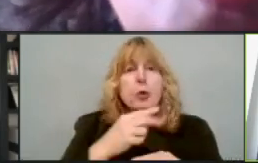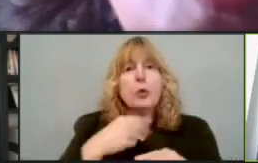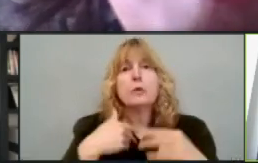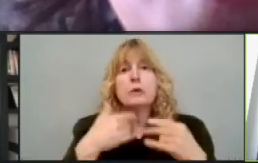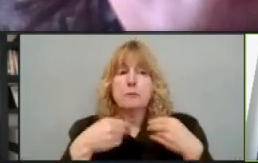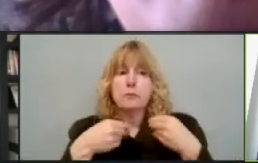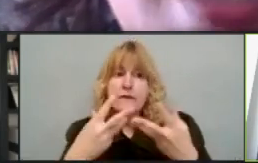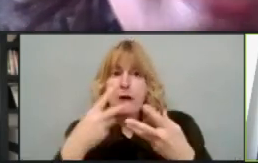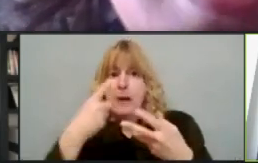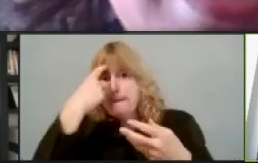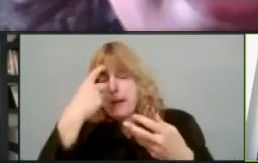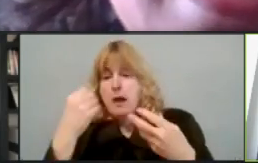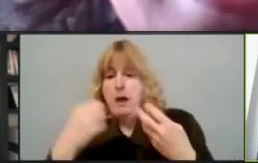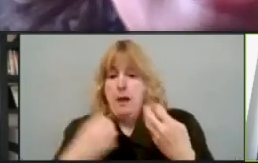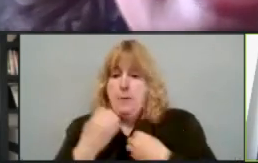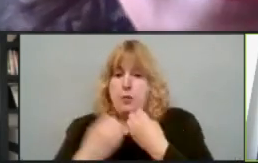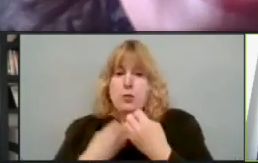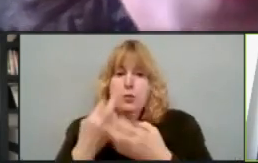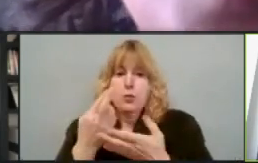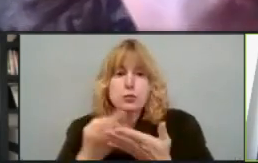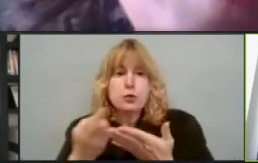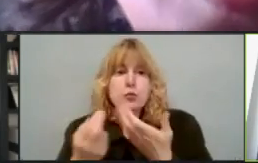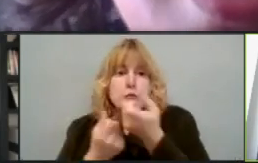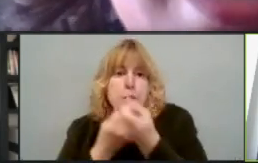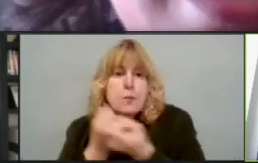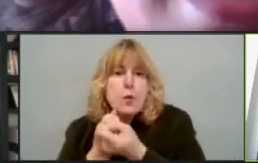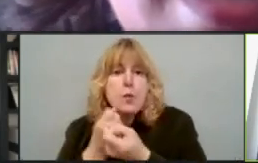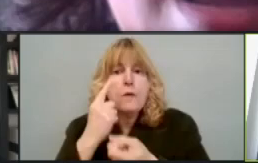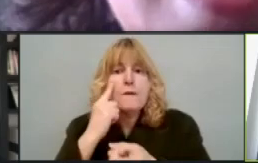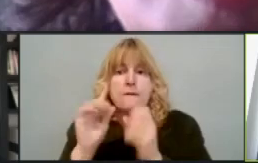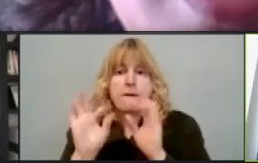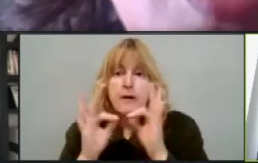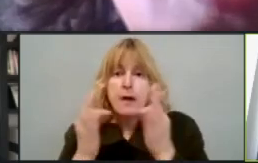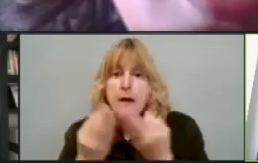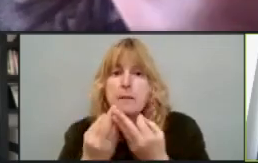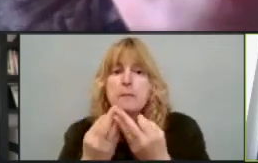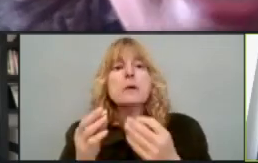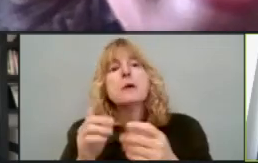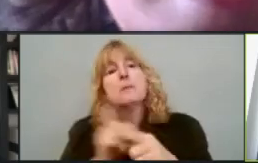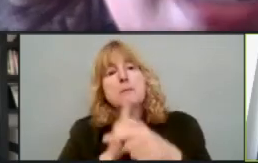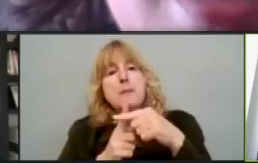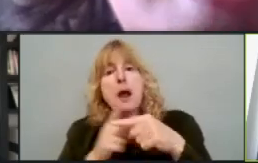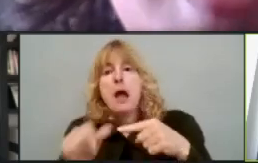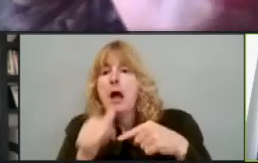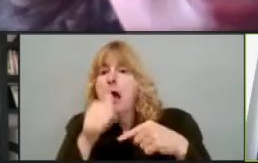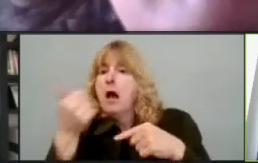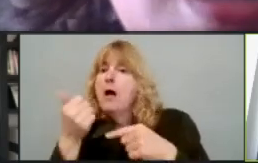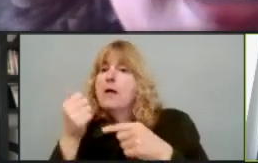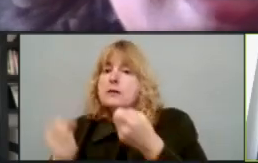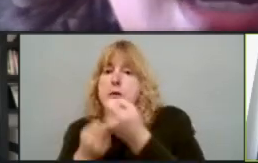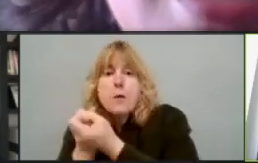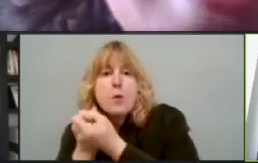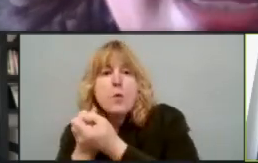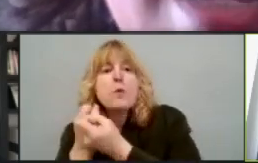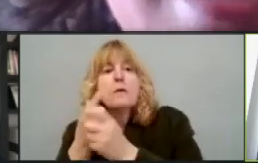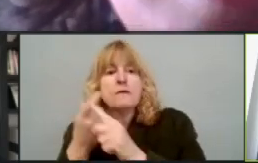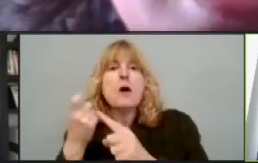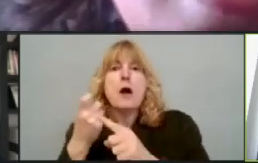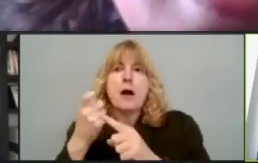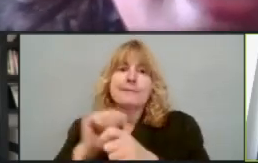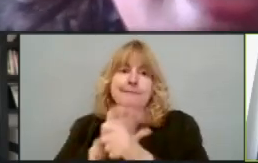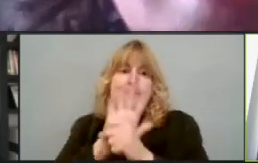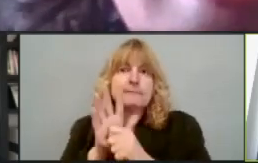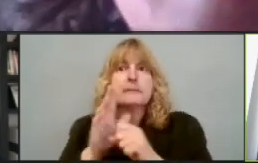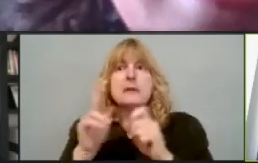support for families and other support resources as a result of the pandemic. People have fallen on hard